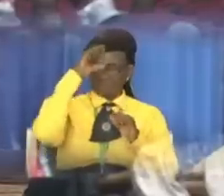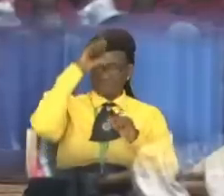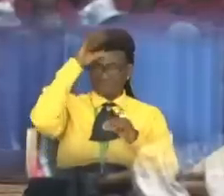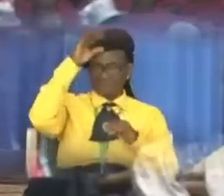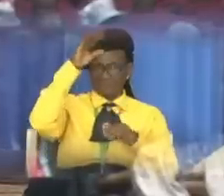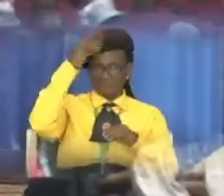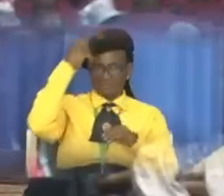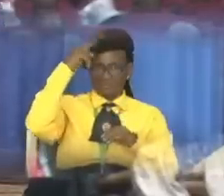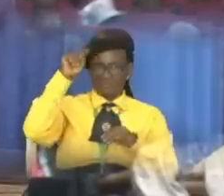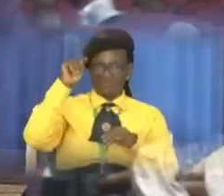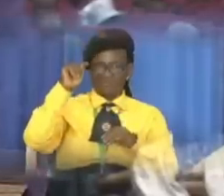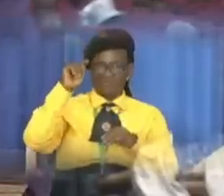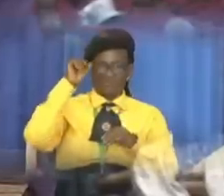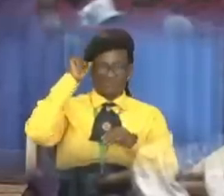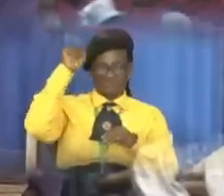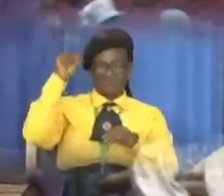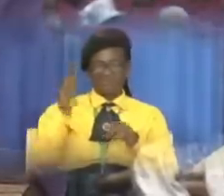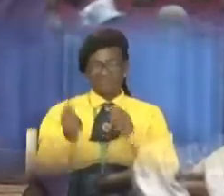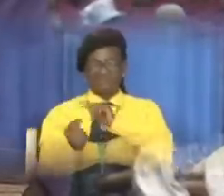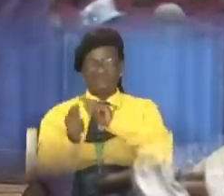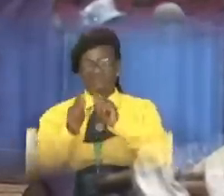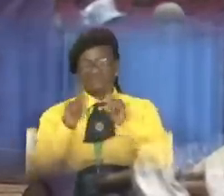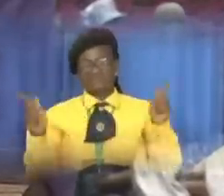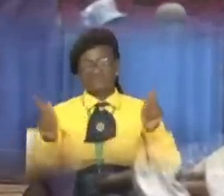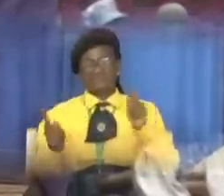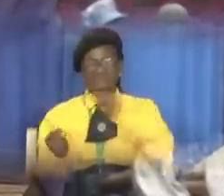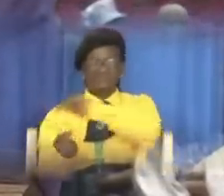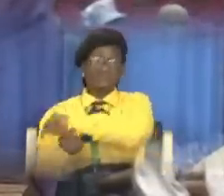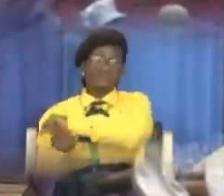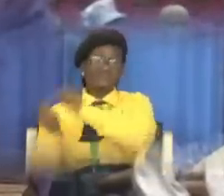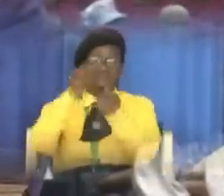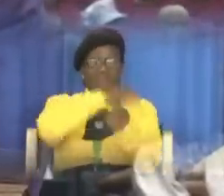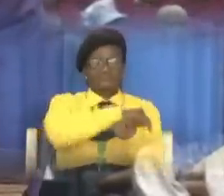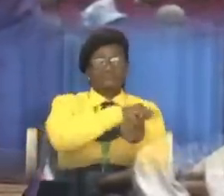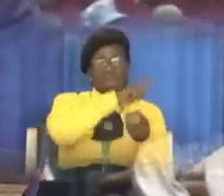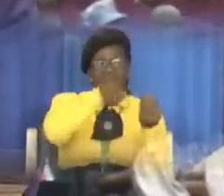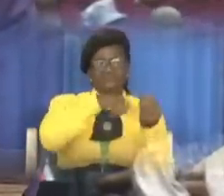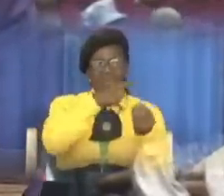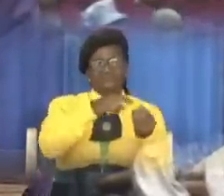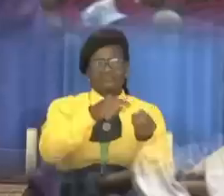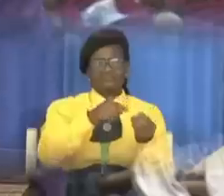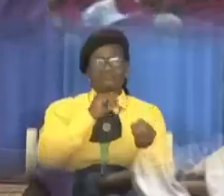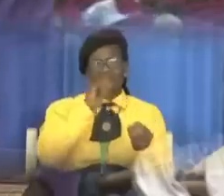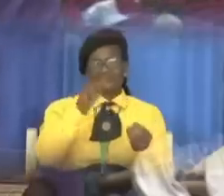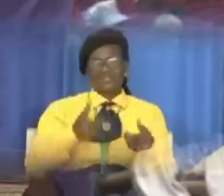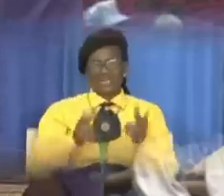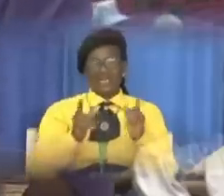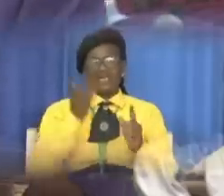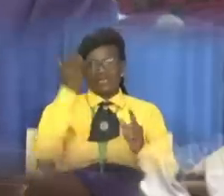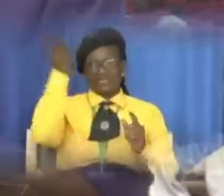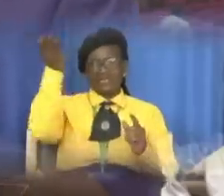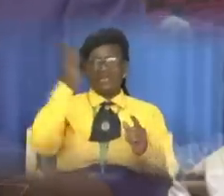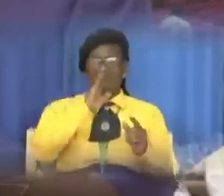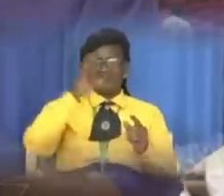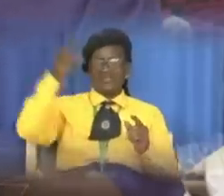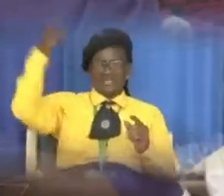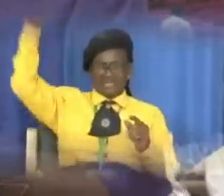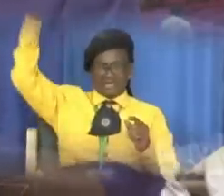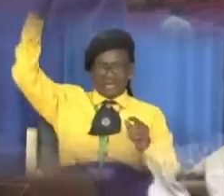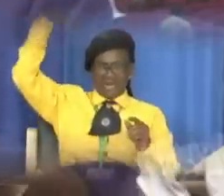for his great turnaround was, let there be light.